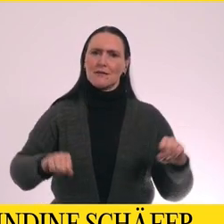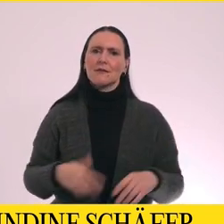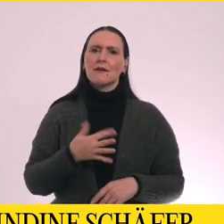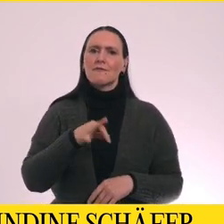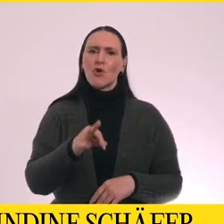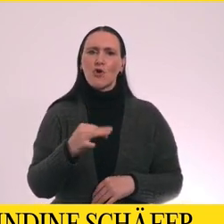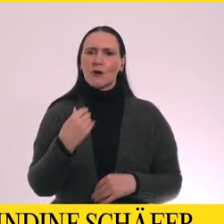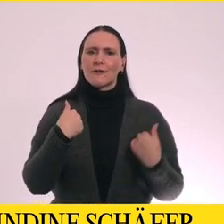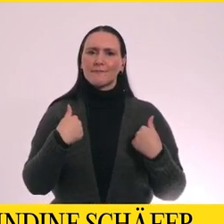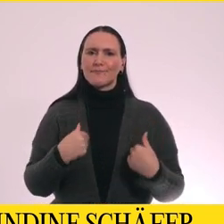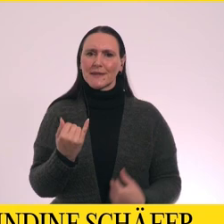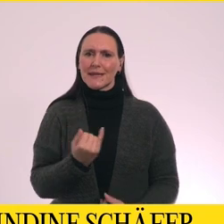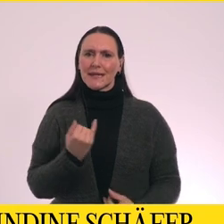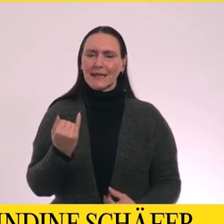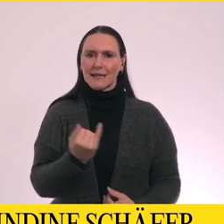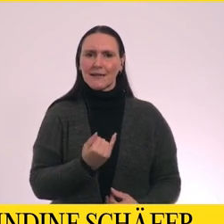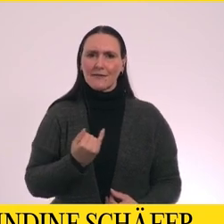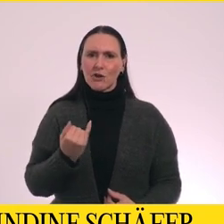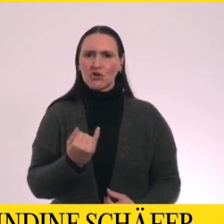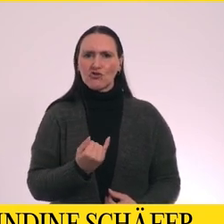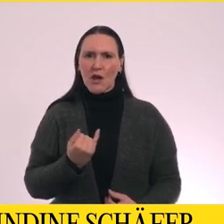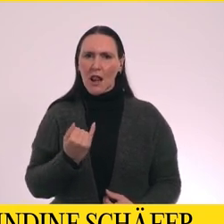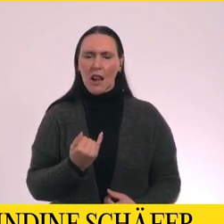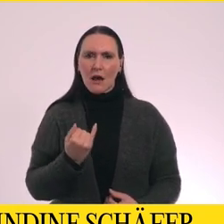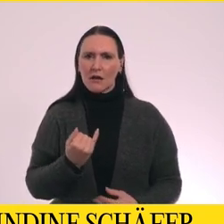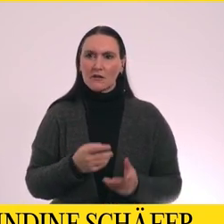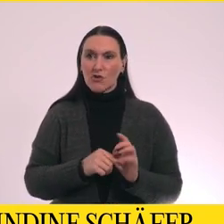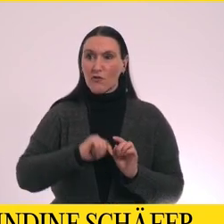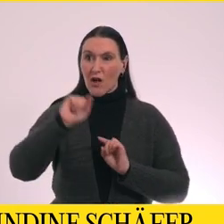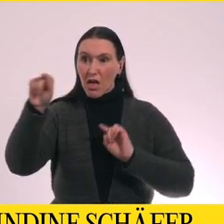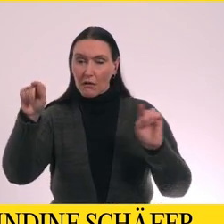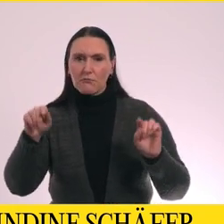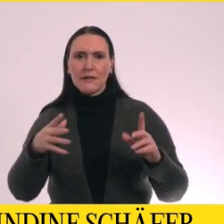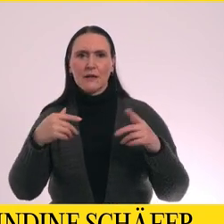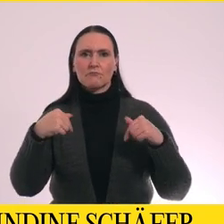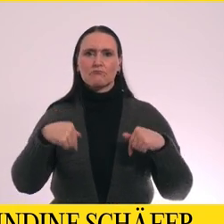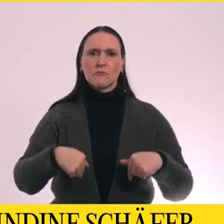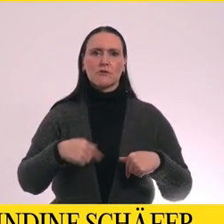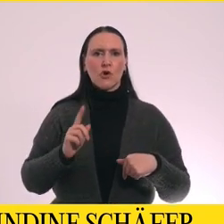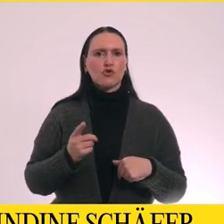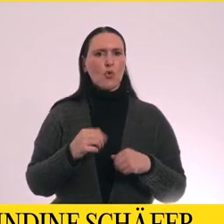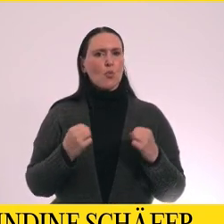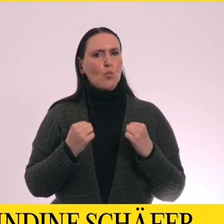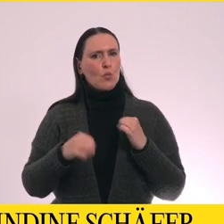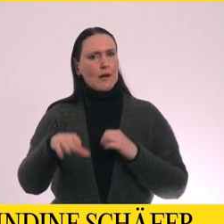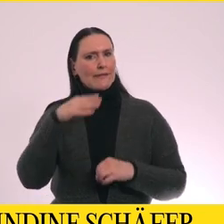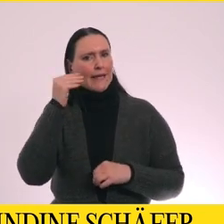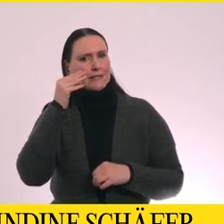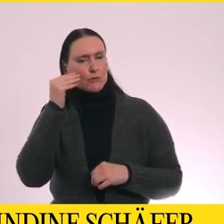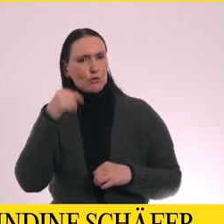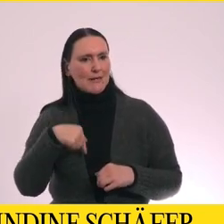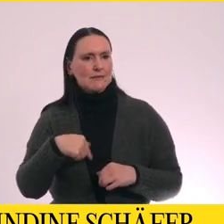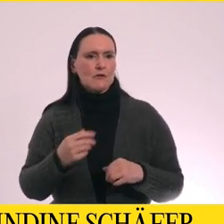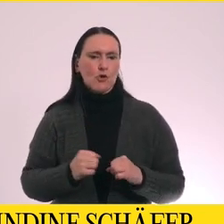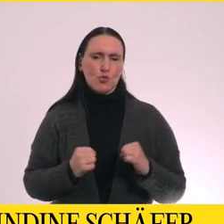as for in going into adult life. So it's the same sort of, I guess, I feel like it's a luxury